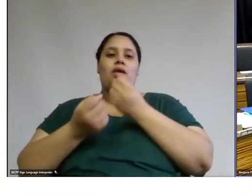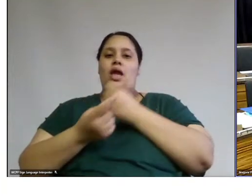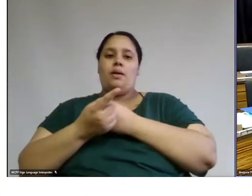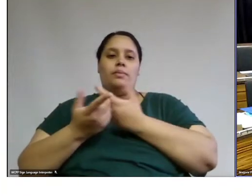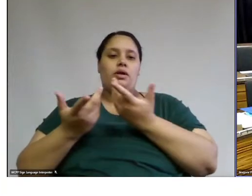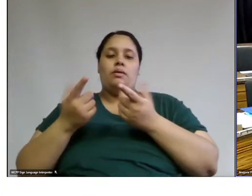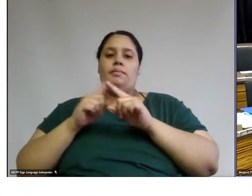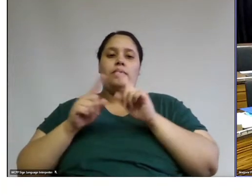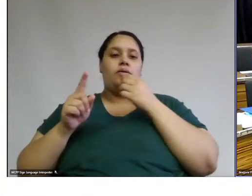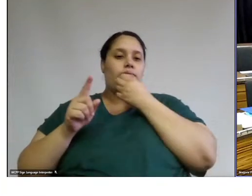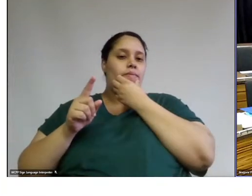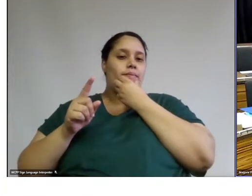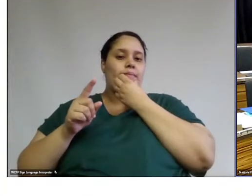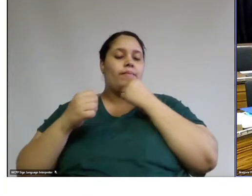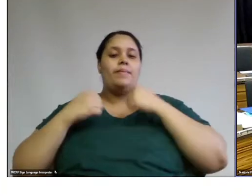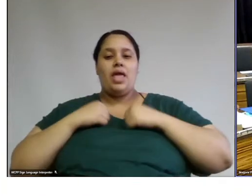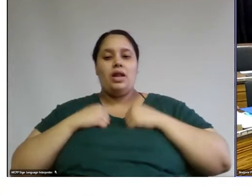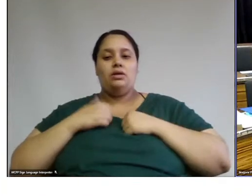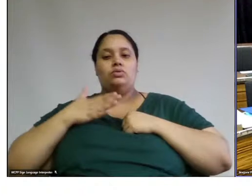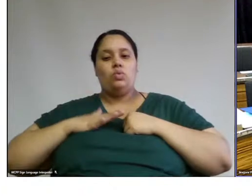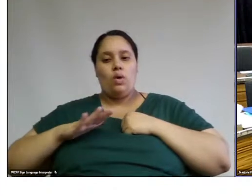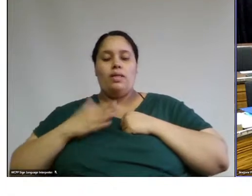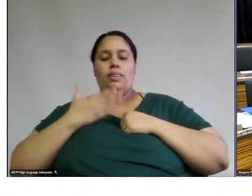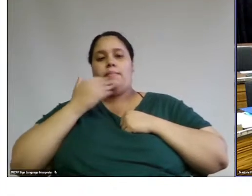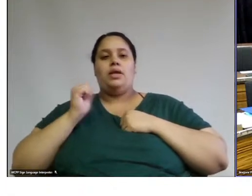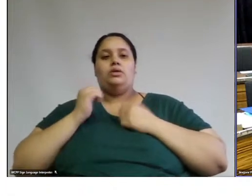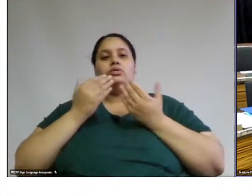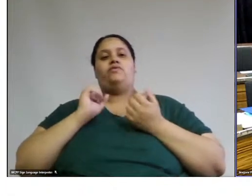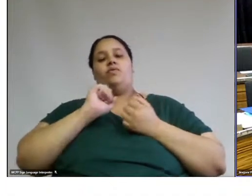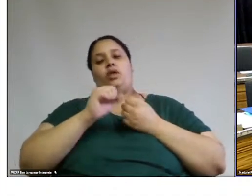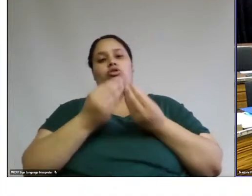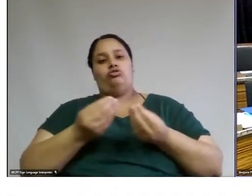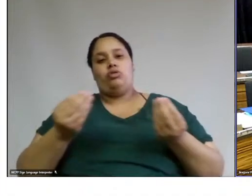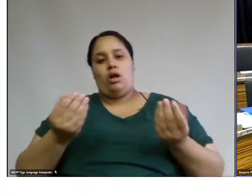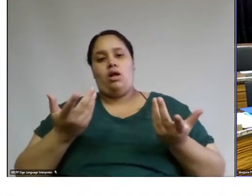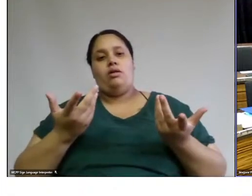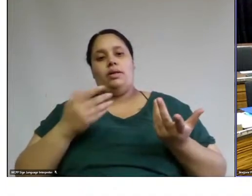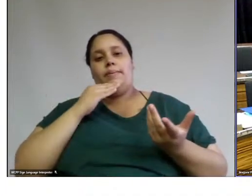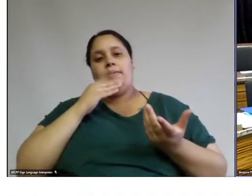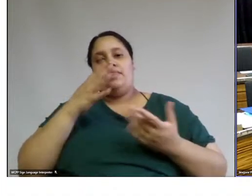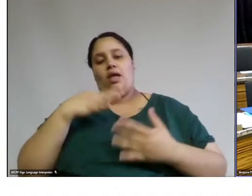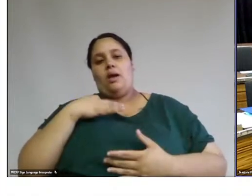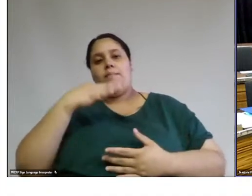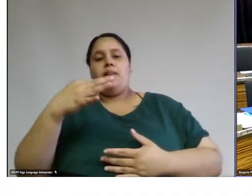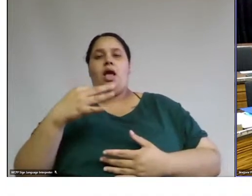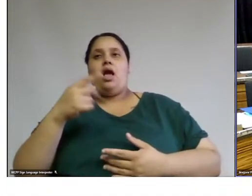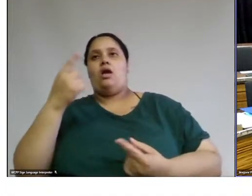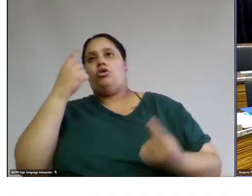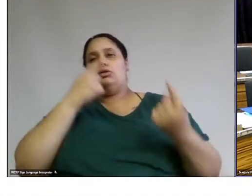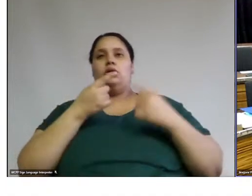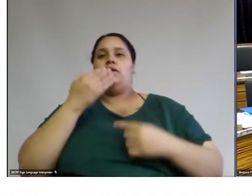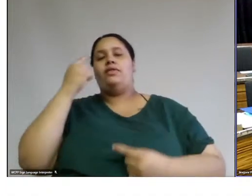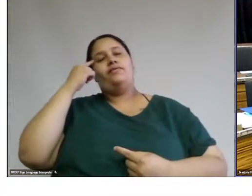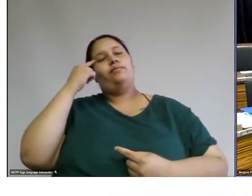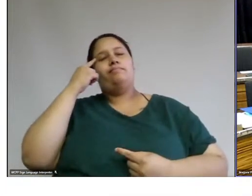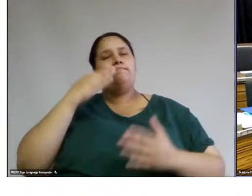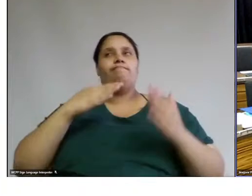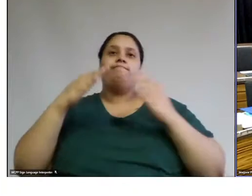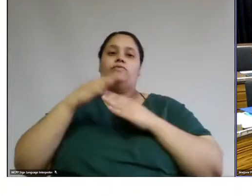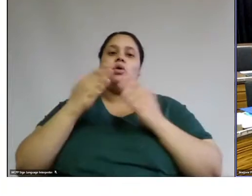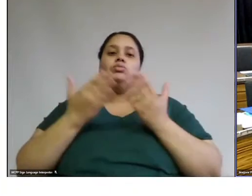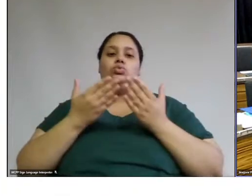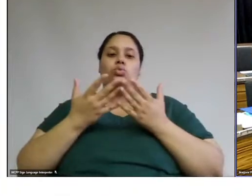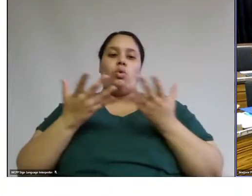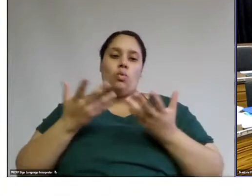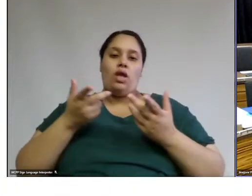is parents obviously want the best for their children, so they will obviously apply to what they consider to be the top schools, and therefore these